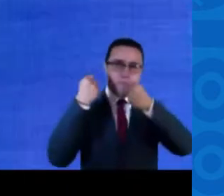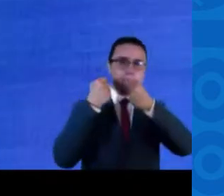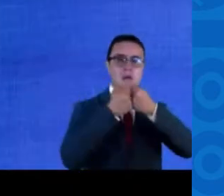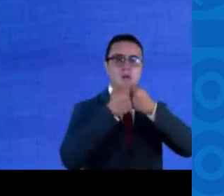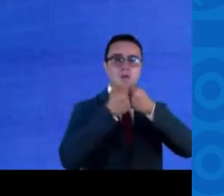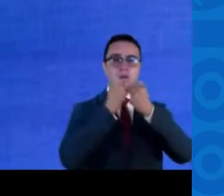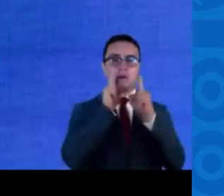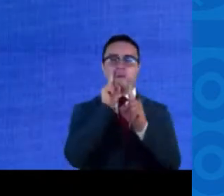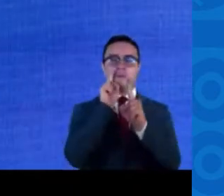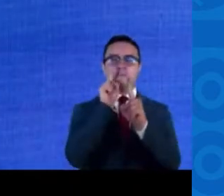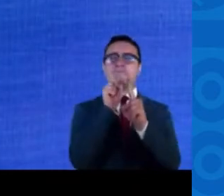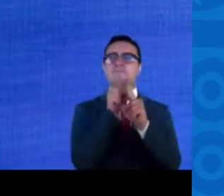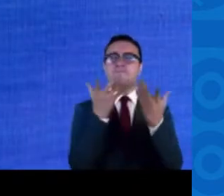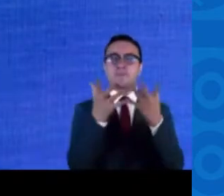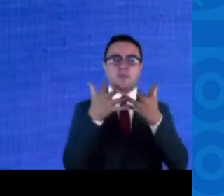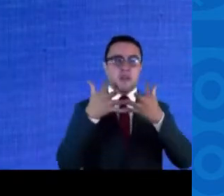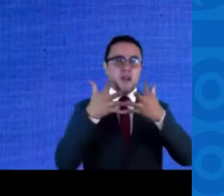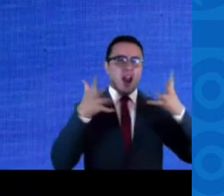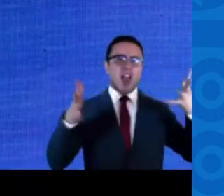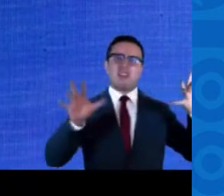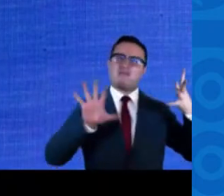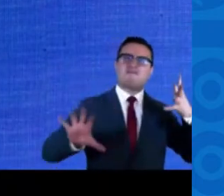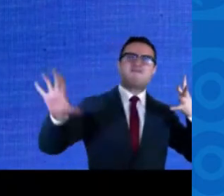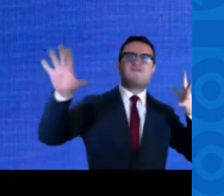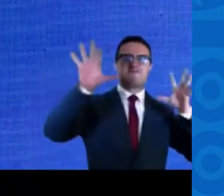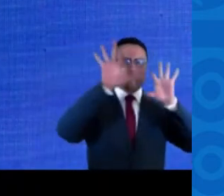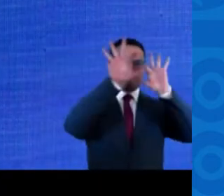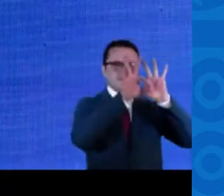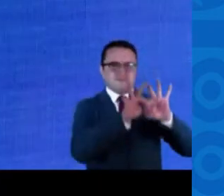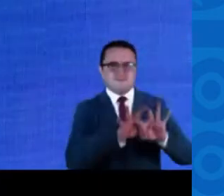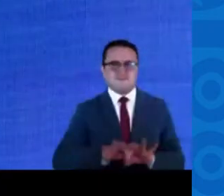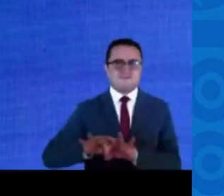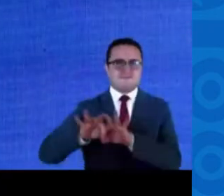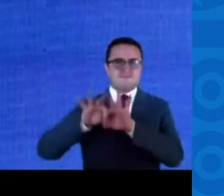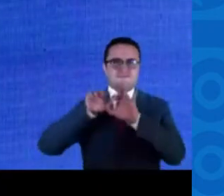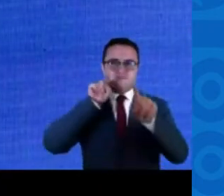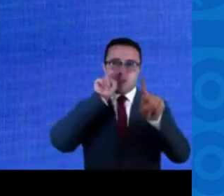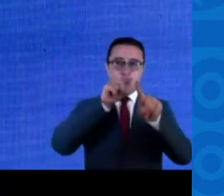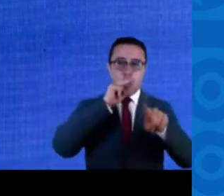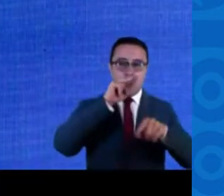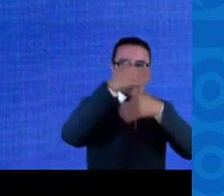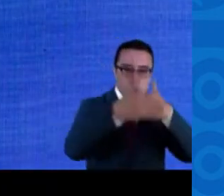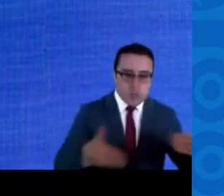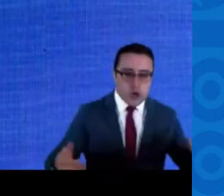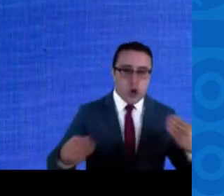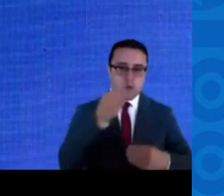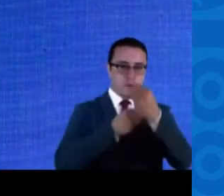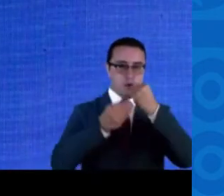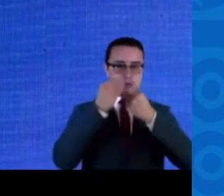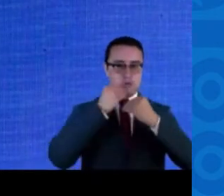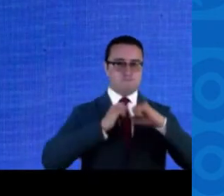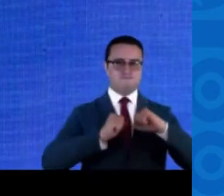commitment, this great pact for a great alliance for nutrition,